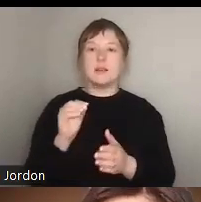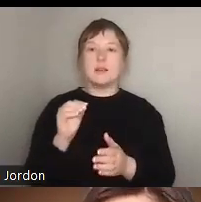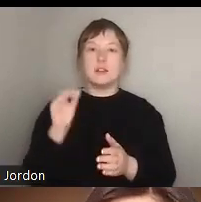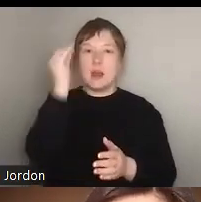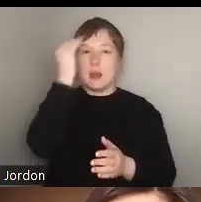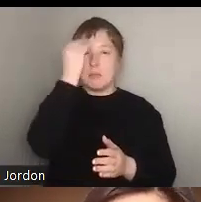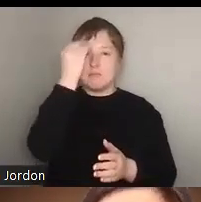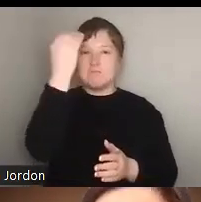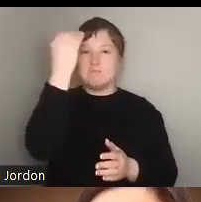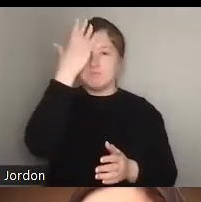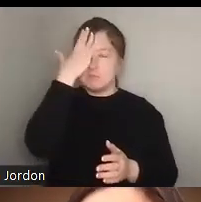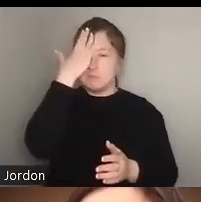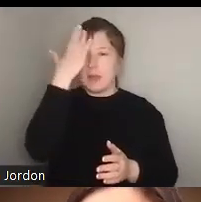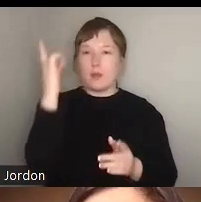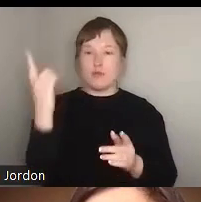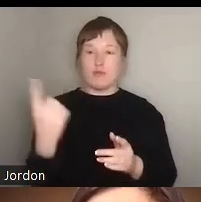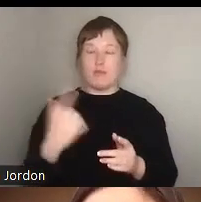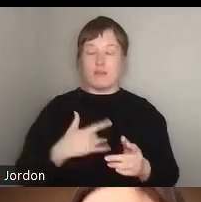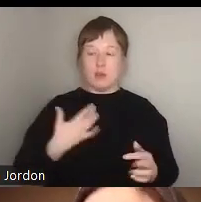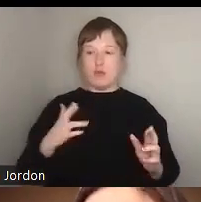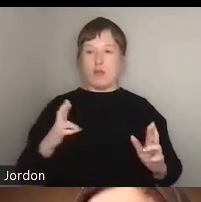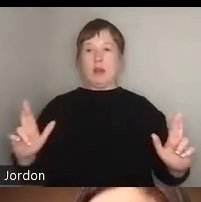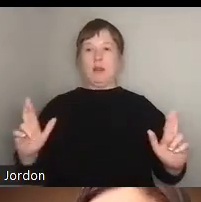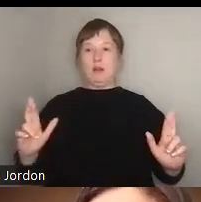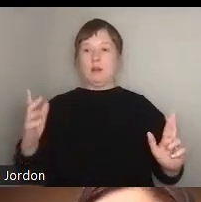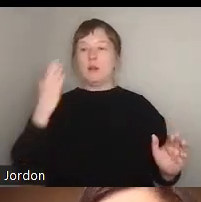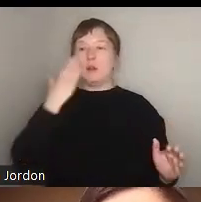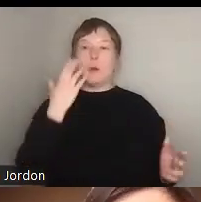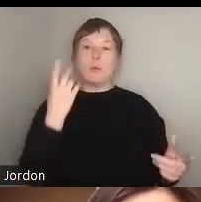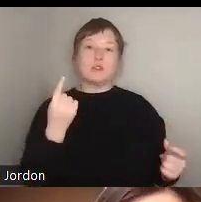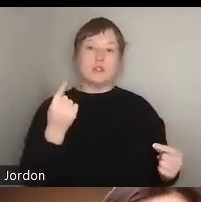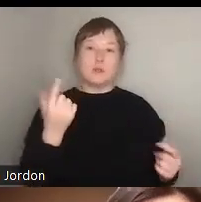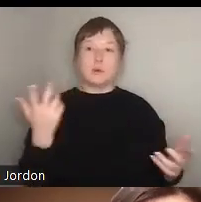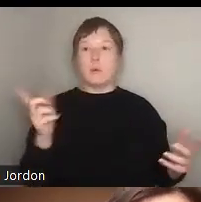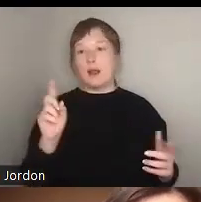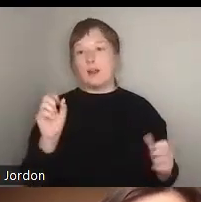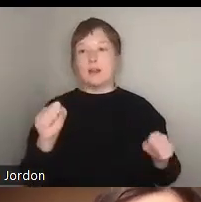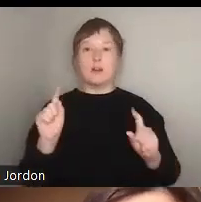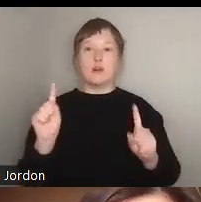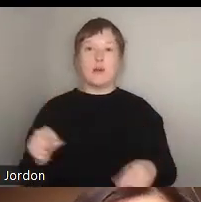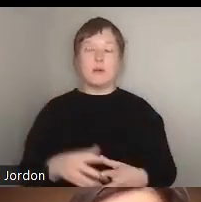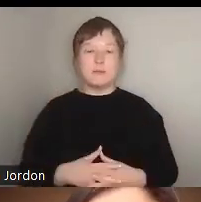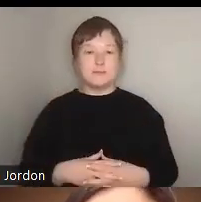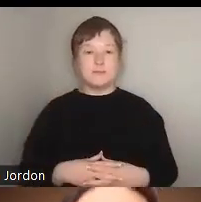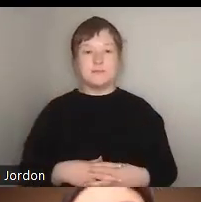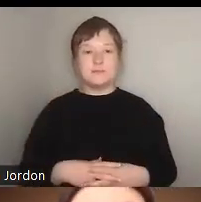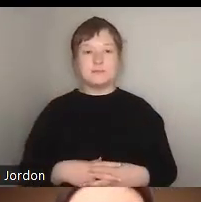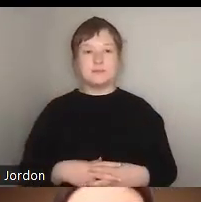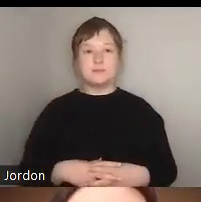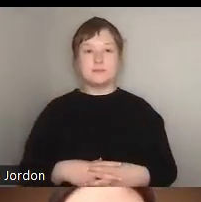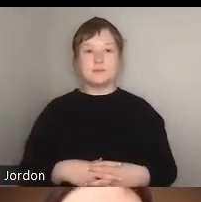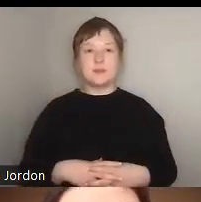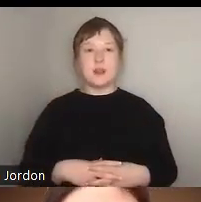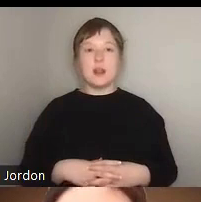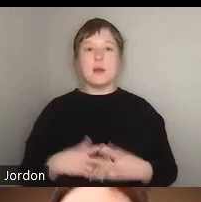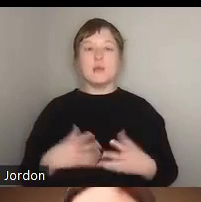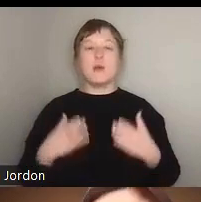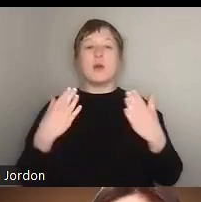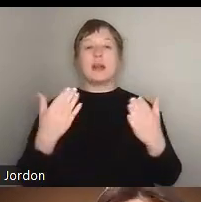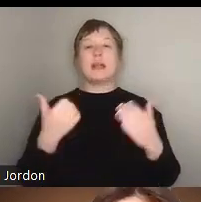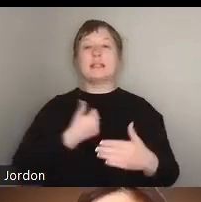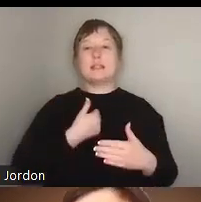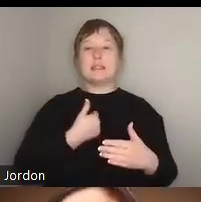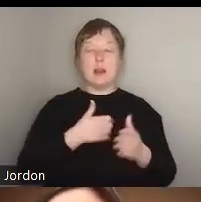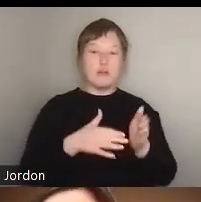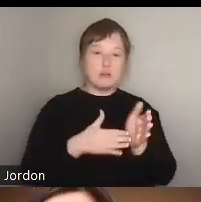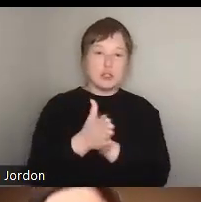bit. So eventually maybe when somebody is ready, they'll at least know about where they can go. And promoting self-determination is even more